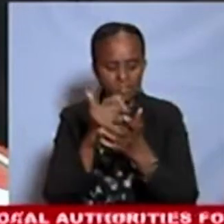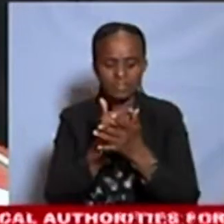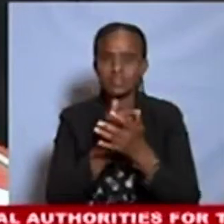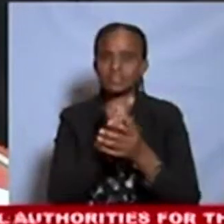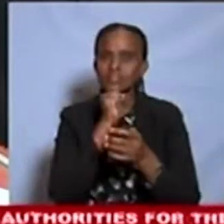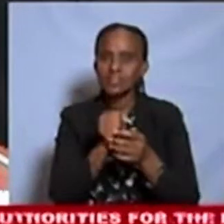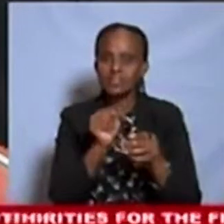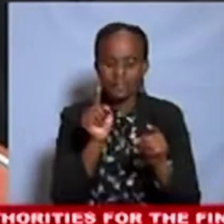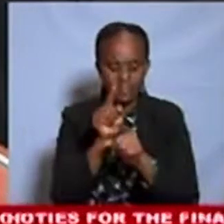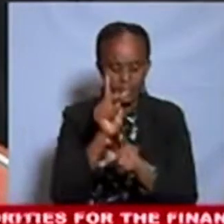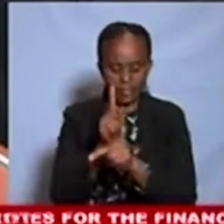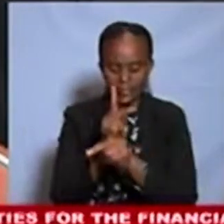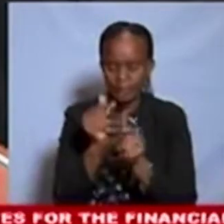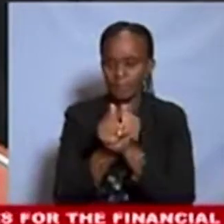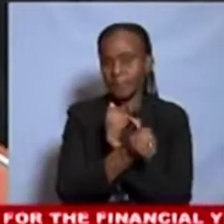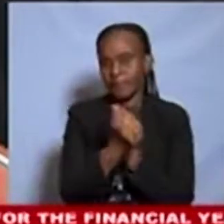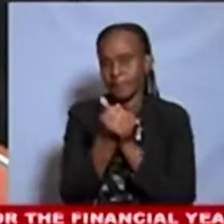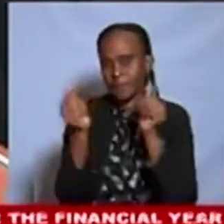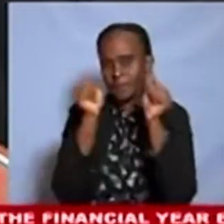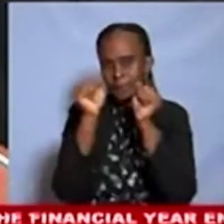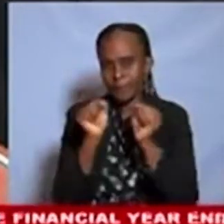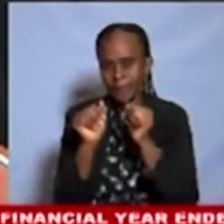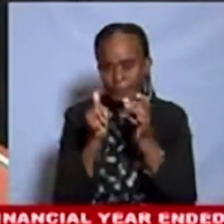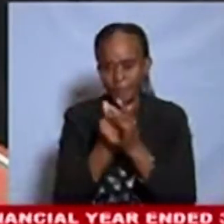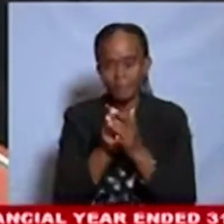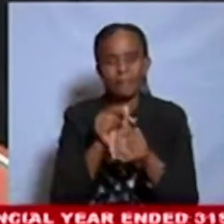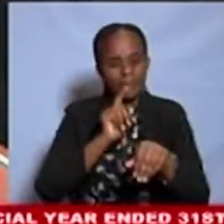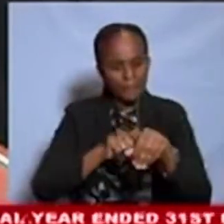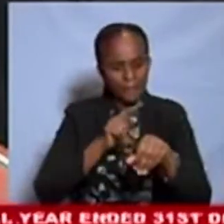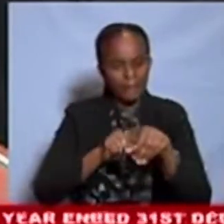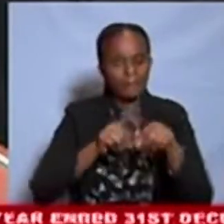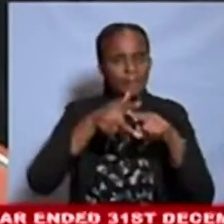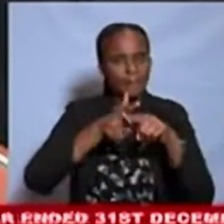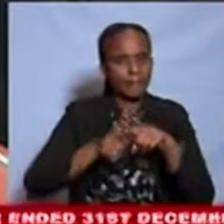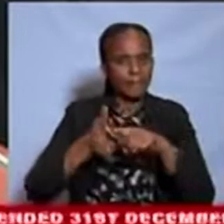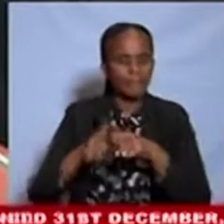and secure other structures through periodic maintenance, Chair.